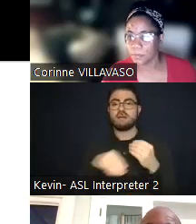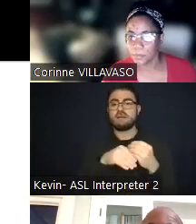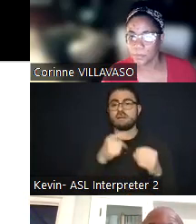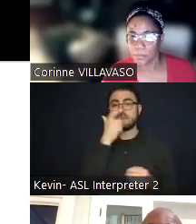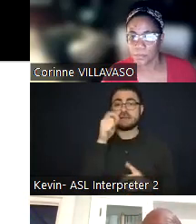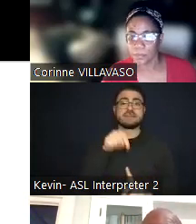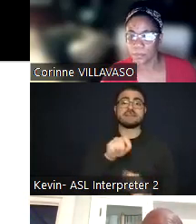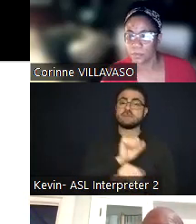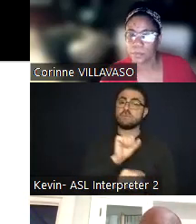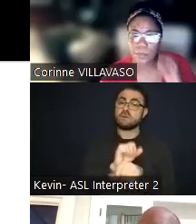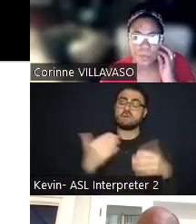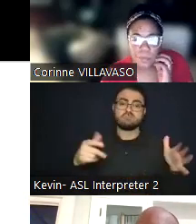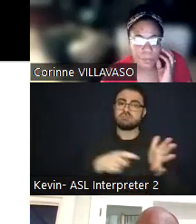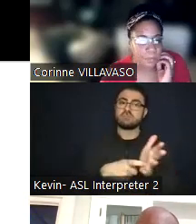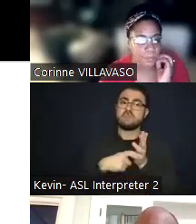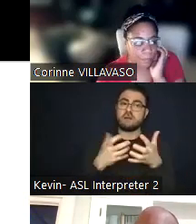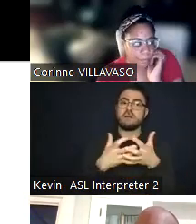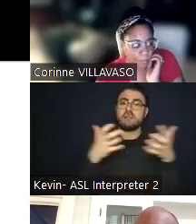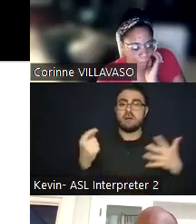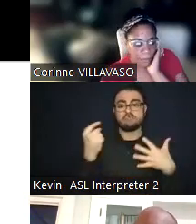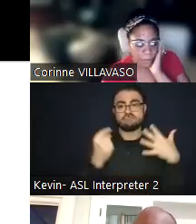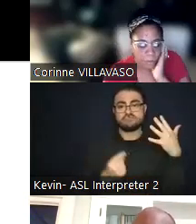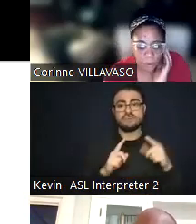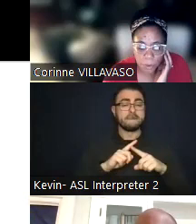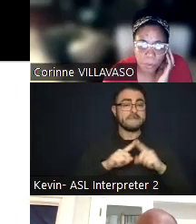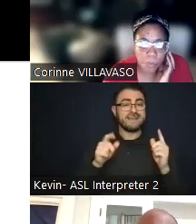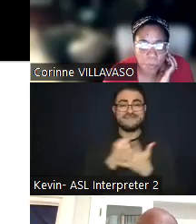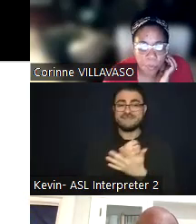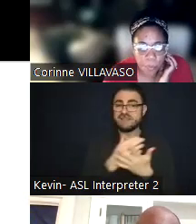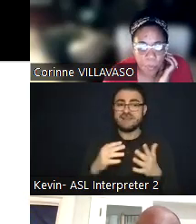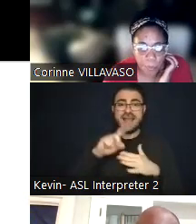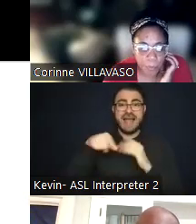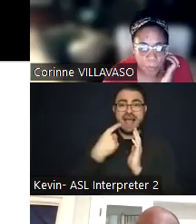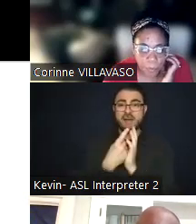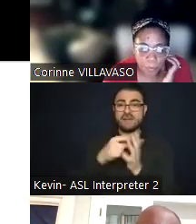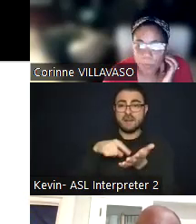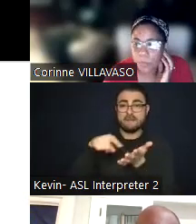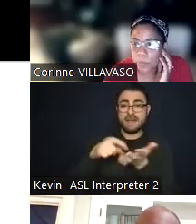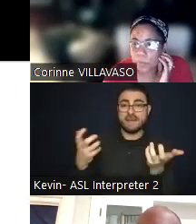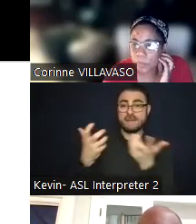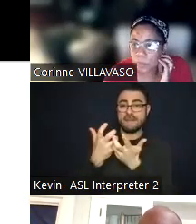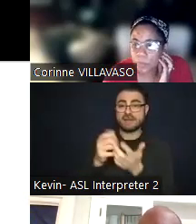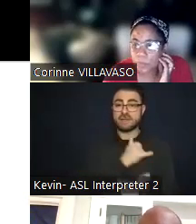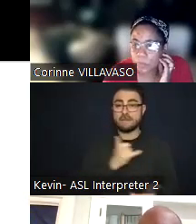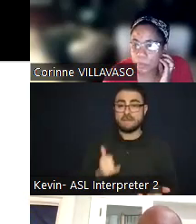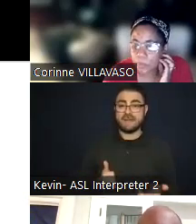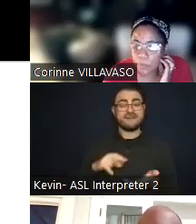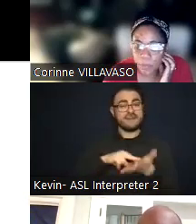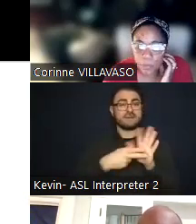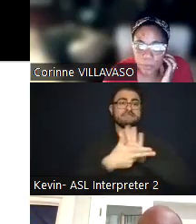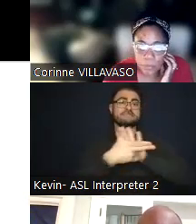so demanding, but all these things, including an hourly rate that matches the mayor, then makes the city a Portland